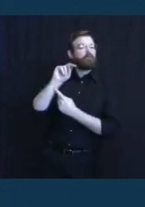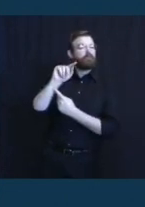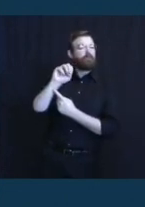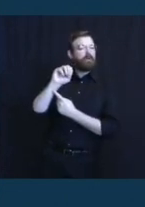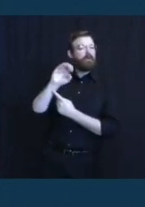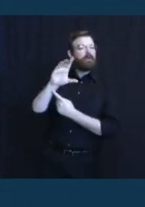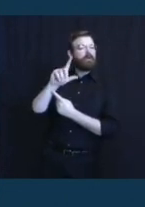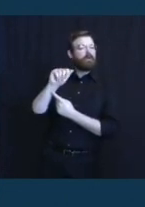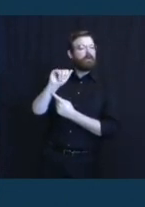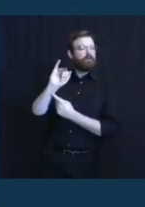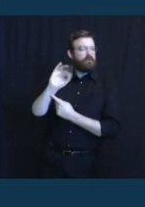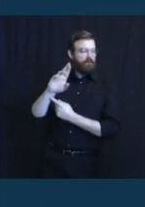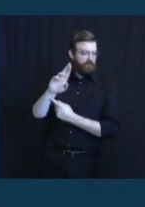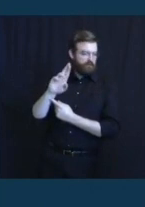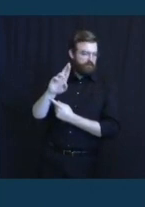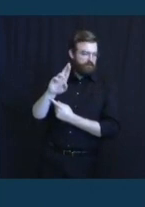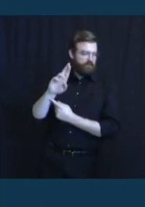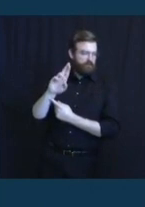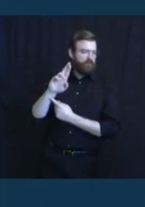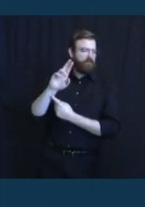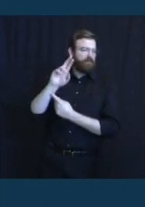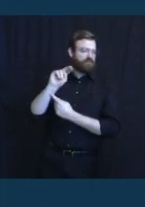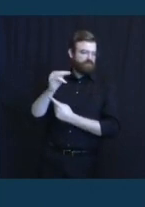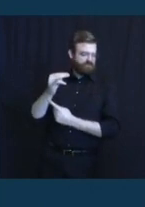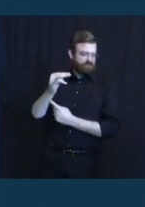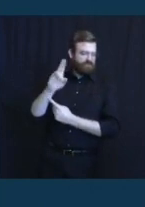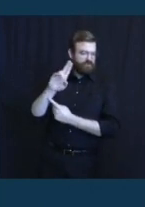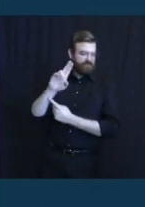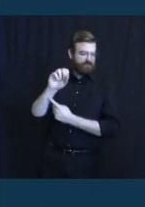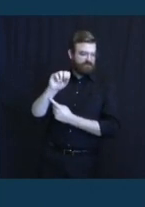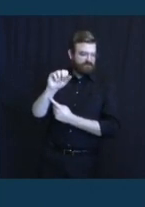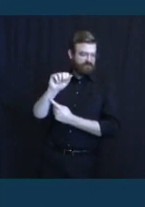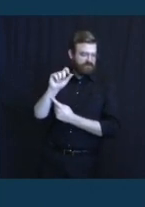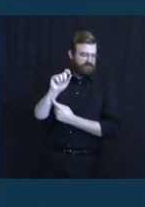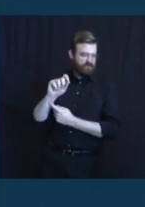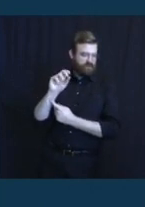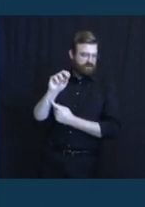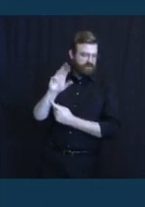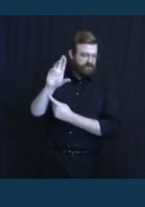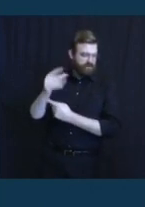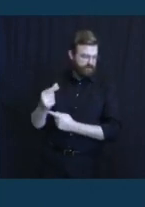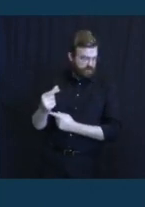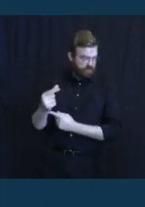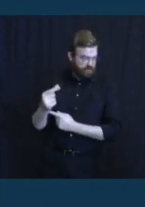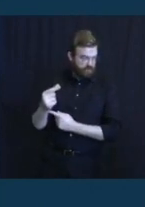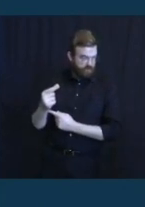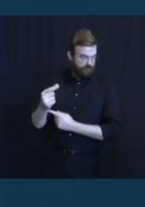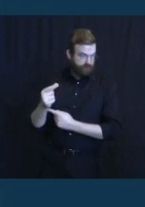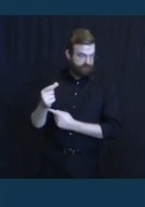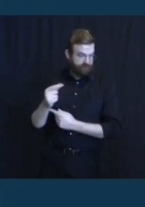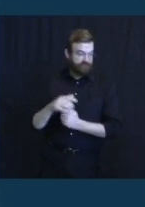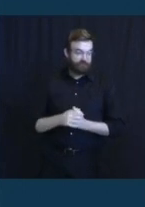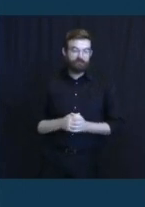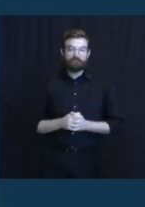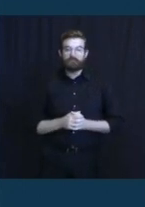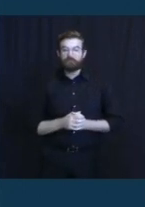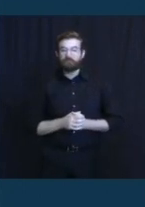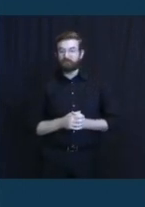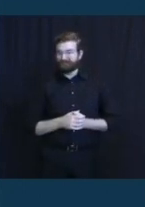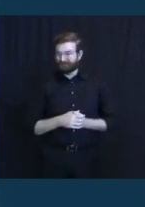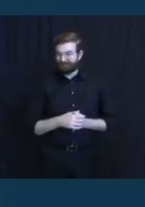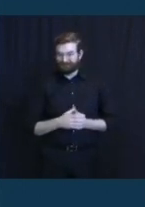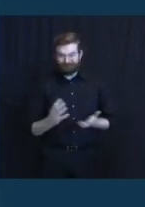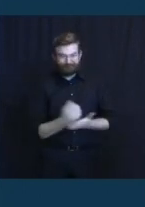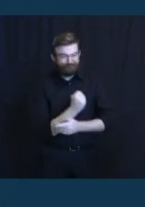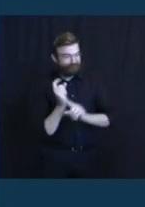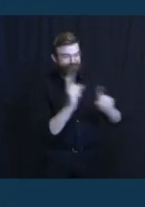montclairnjusa.org. So please go out and get tested. Testing is our best early warning tool for knowing where coronavirus is lurking,